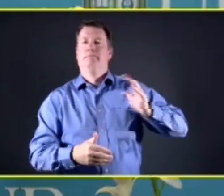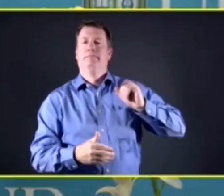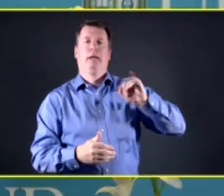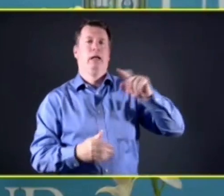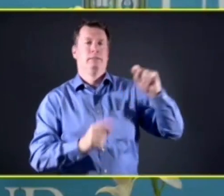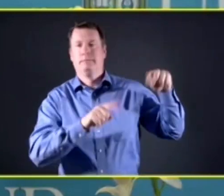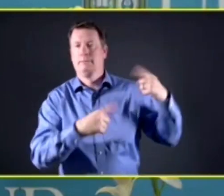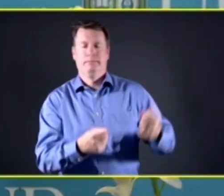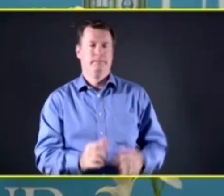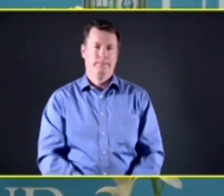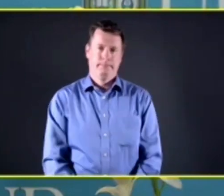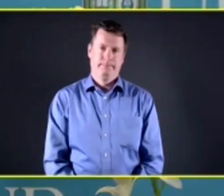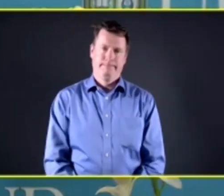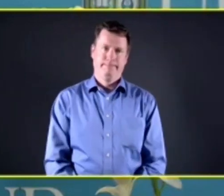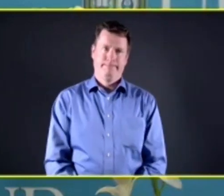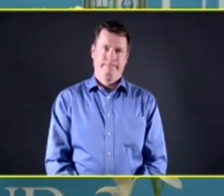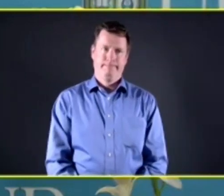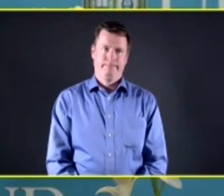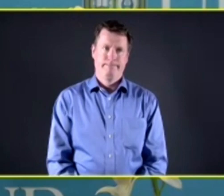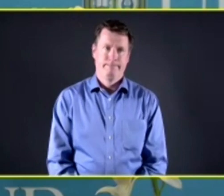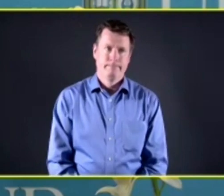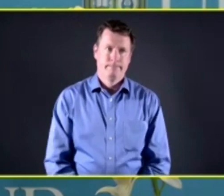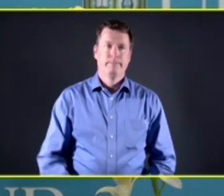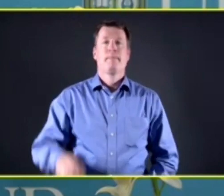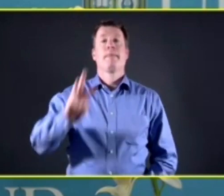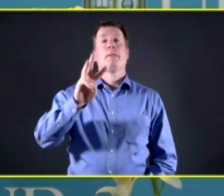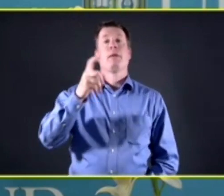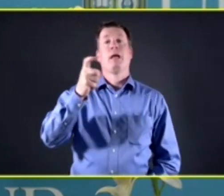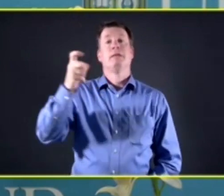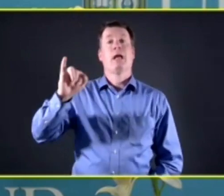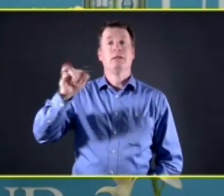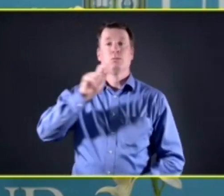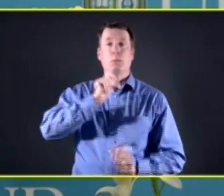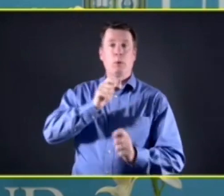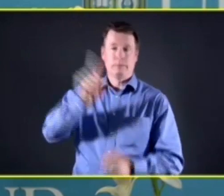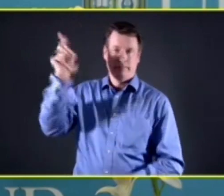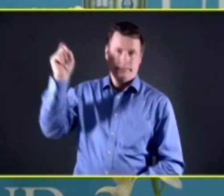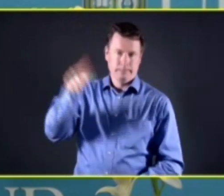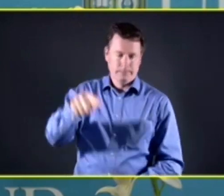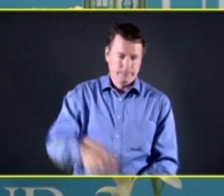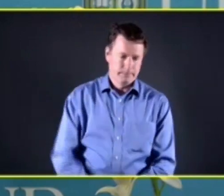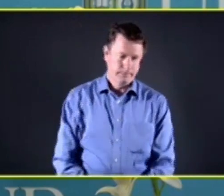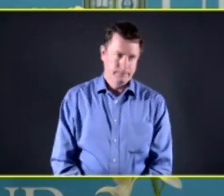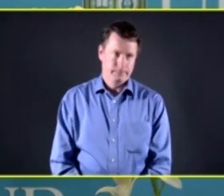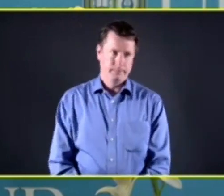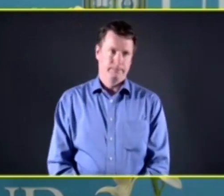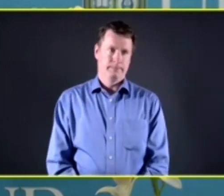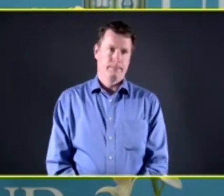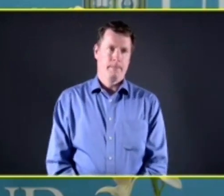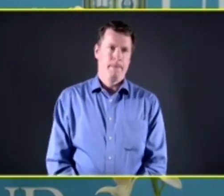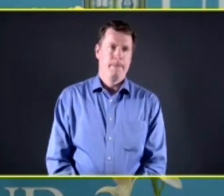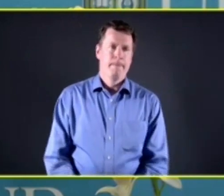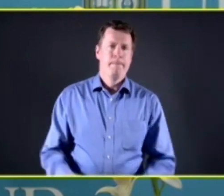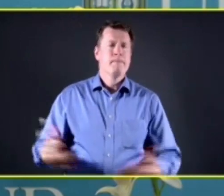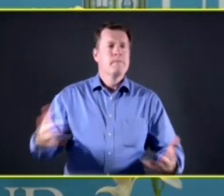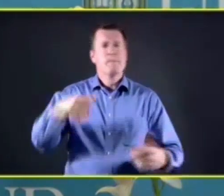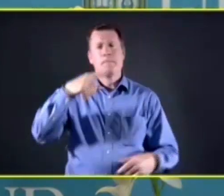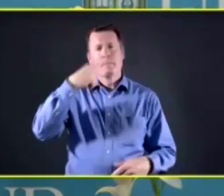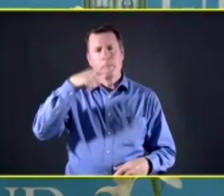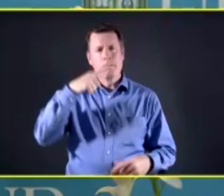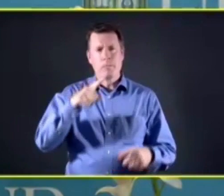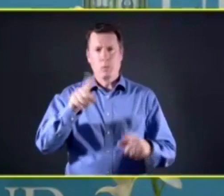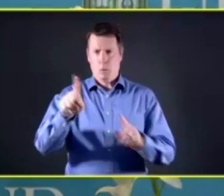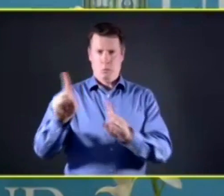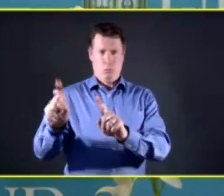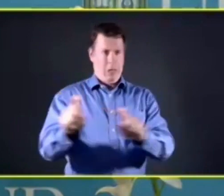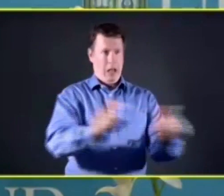doctor. I wonder if you can just kind of walk us through how this trial works, what the steps